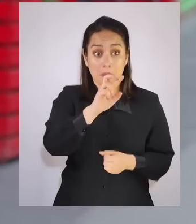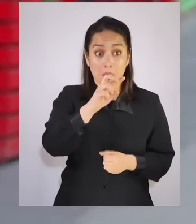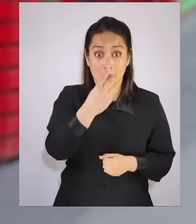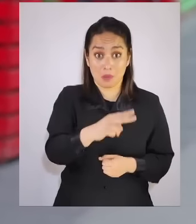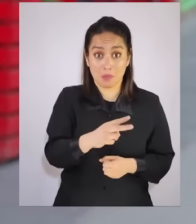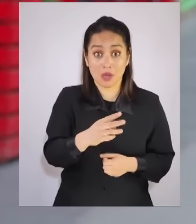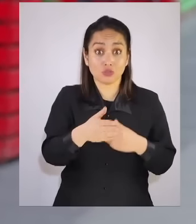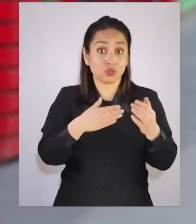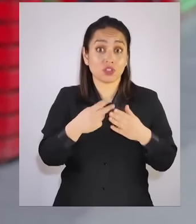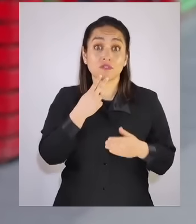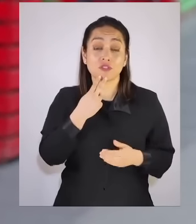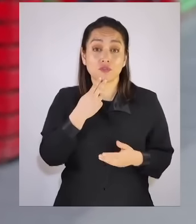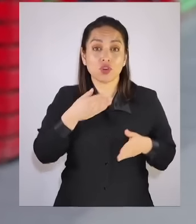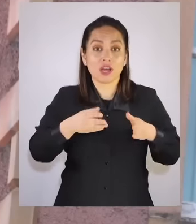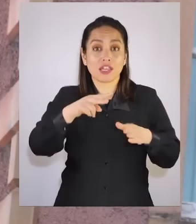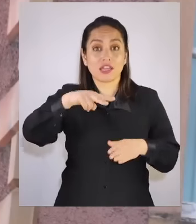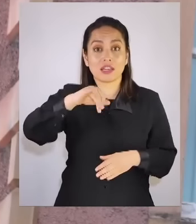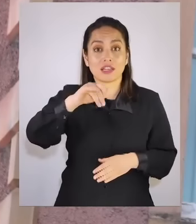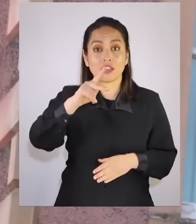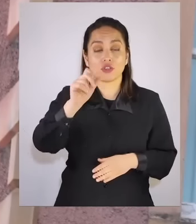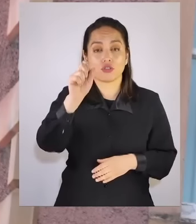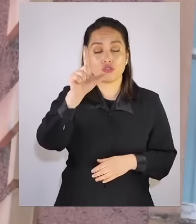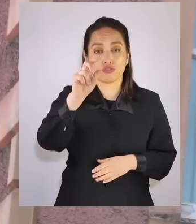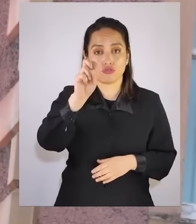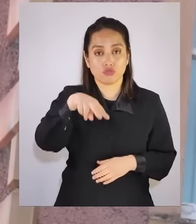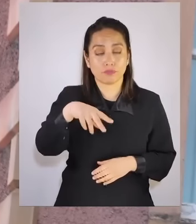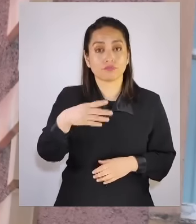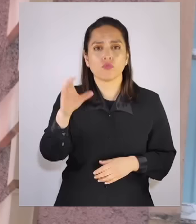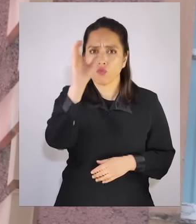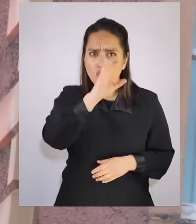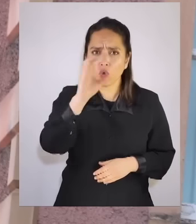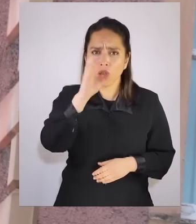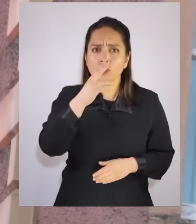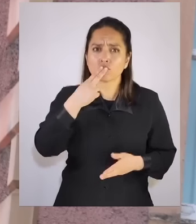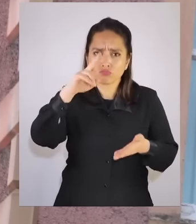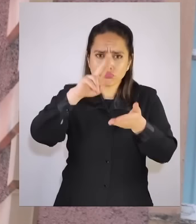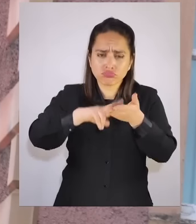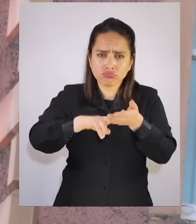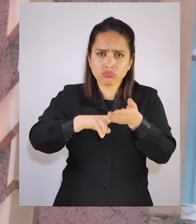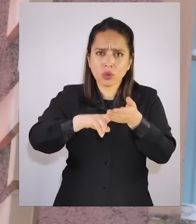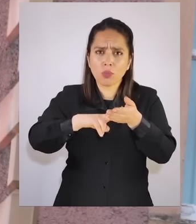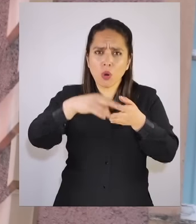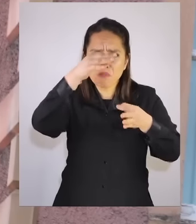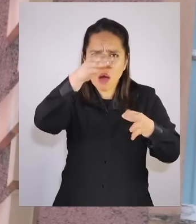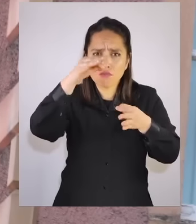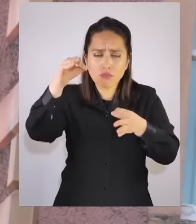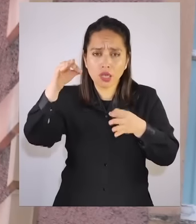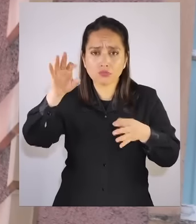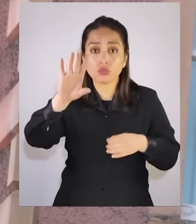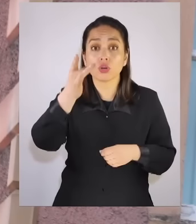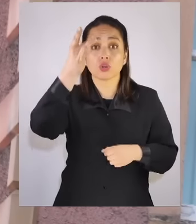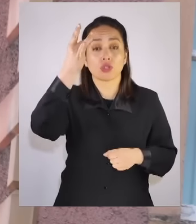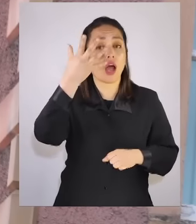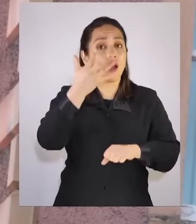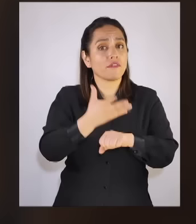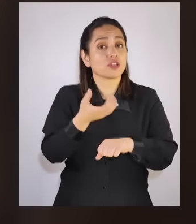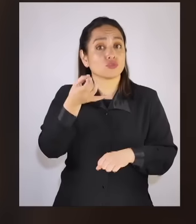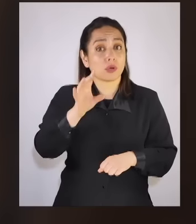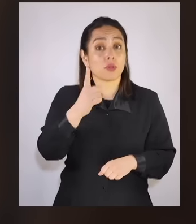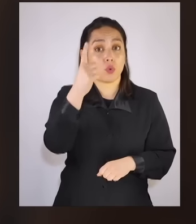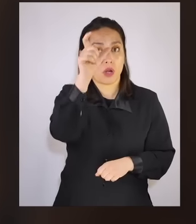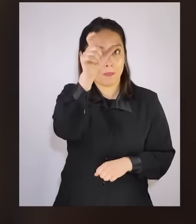William vivió en Nicholson Street. Buscando los registros de correos de Escocia, encontramos que solamente existía